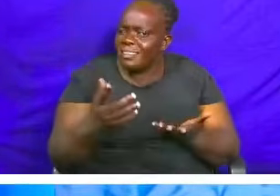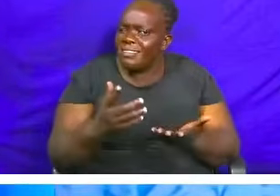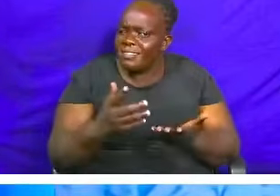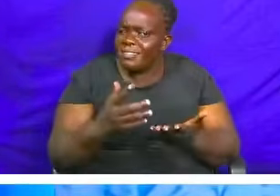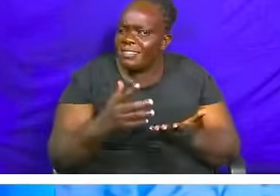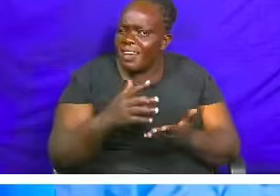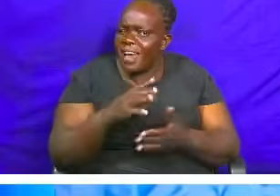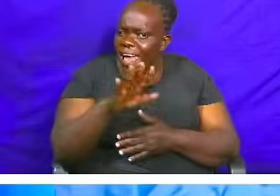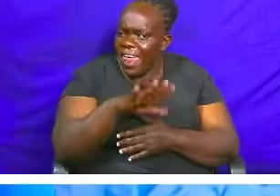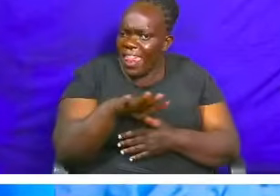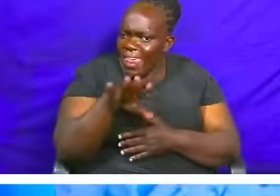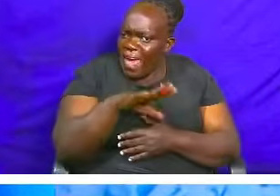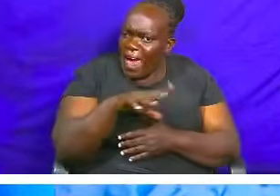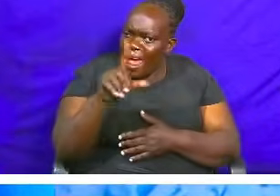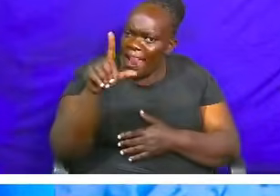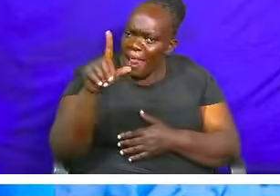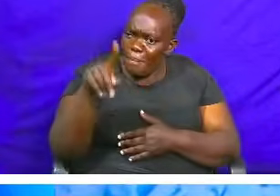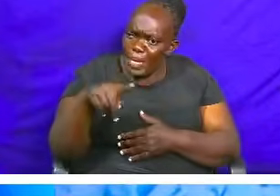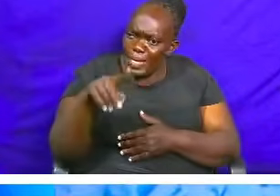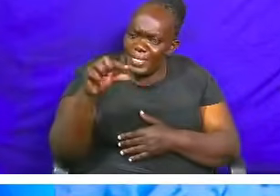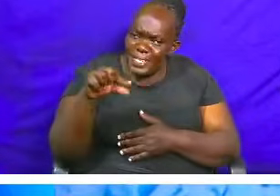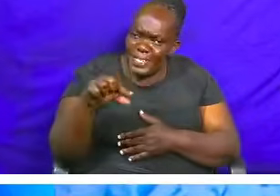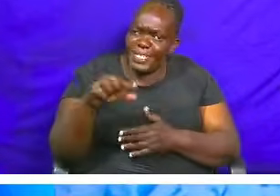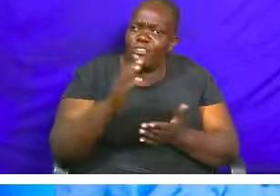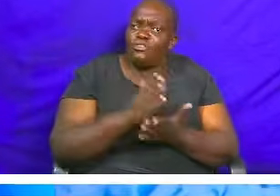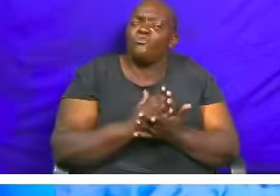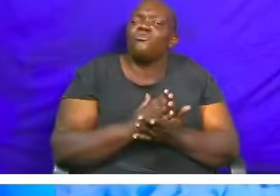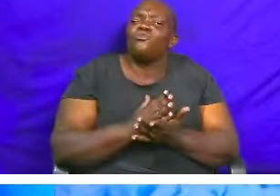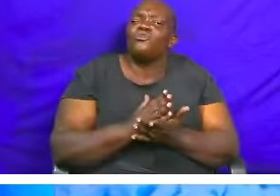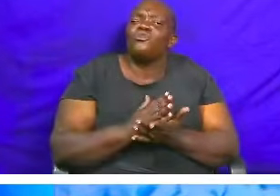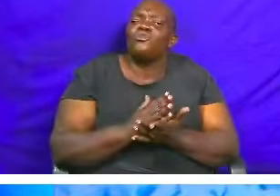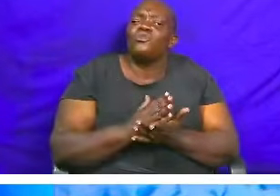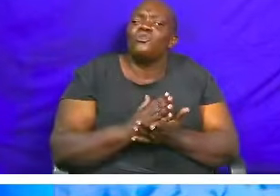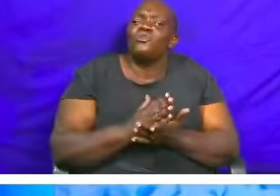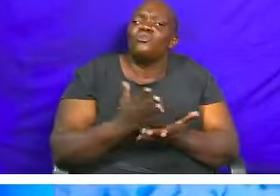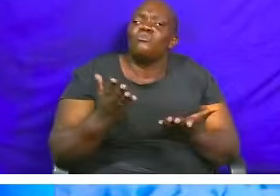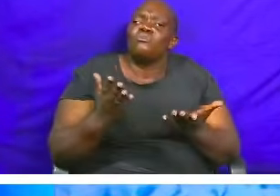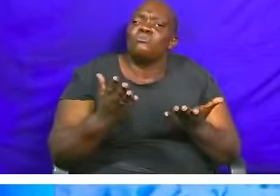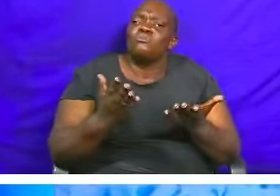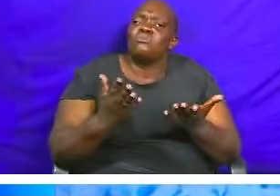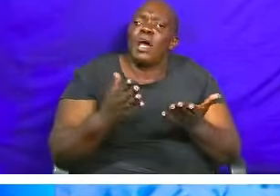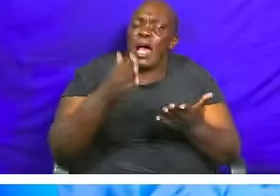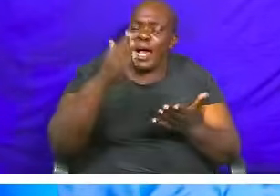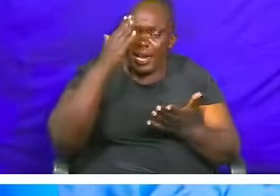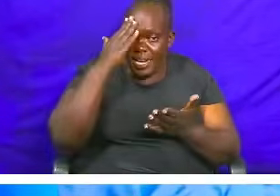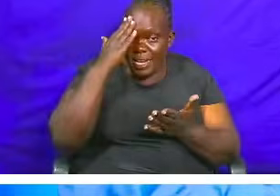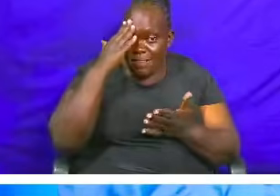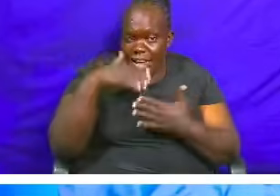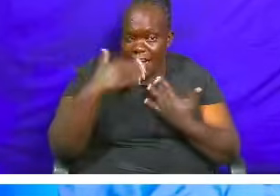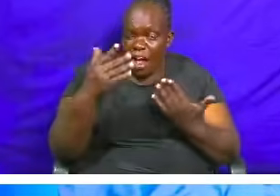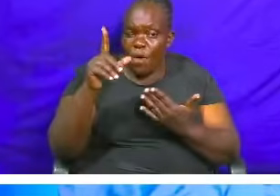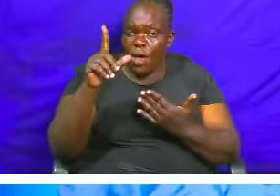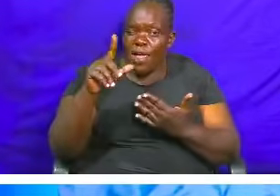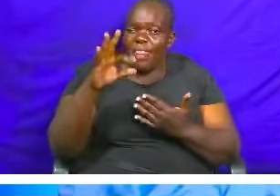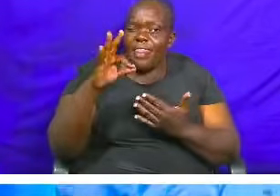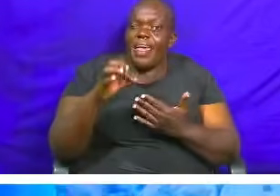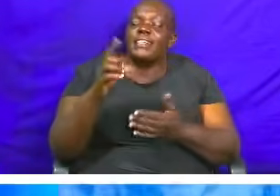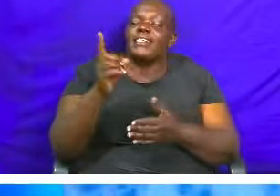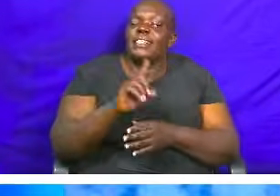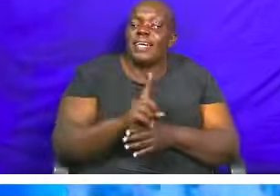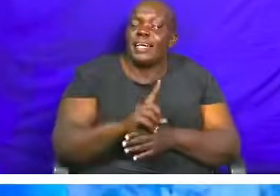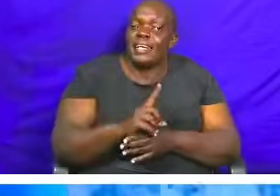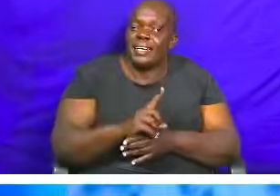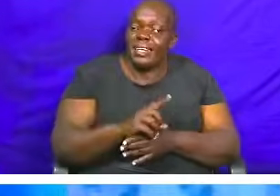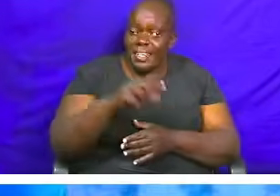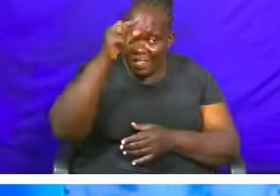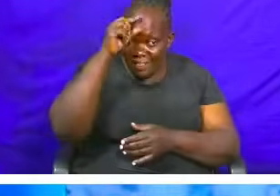issue of LPG. You are an expert in the area. What is our diversification plan? maybe in less than 30 seconds. So